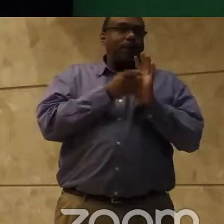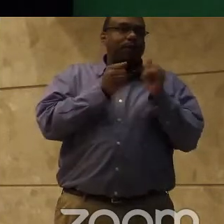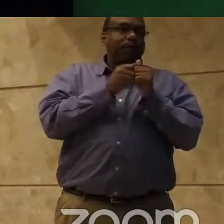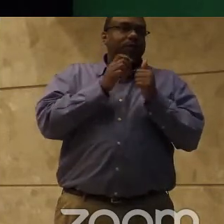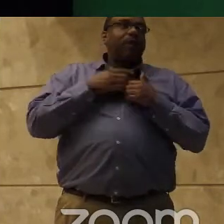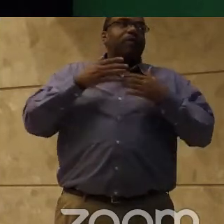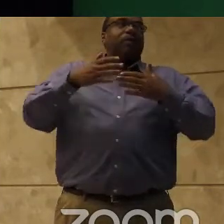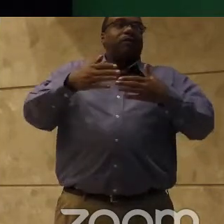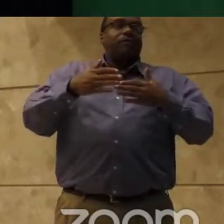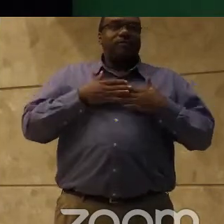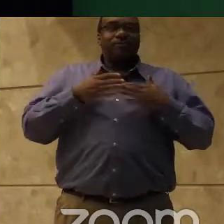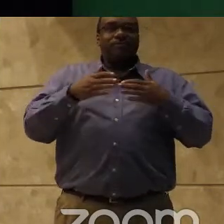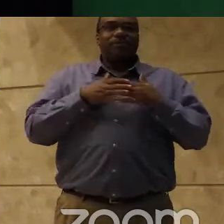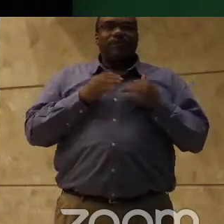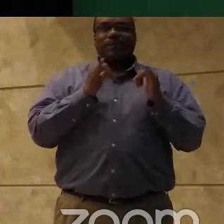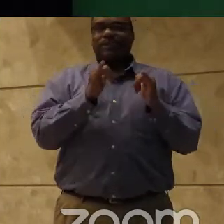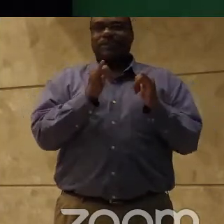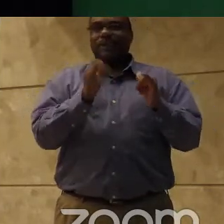catch mine.